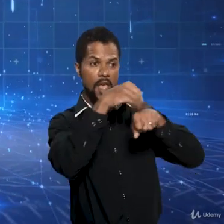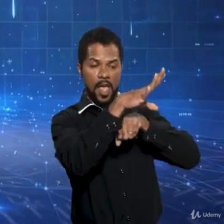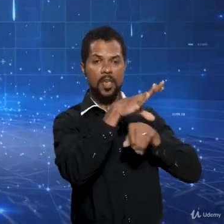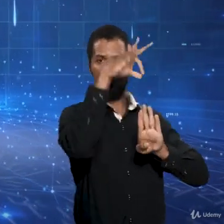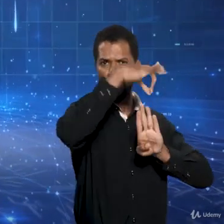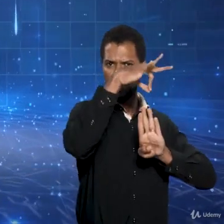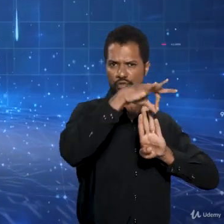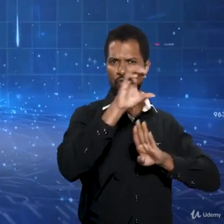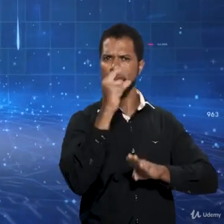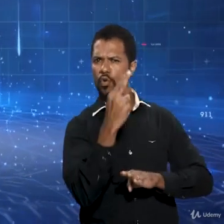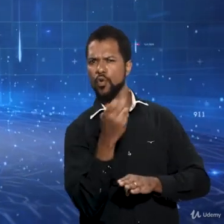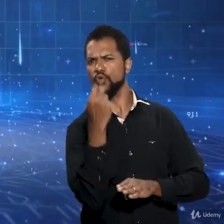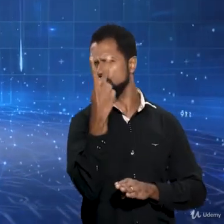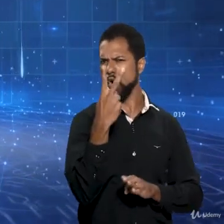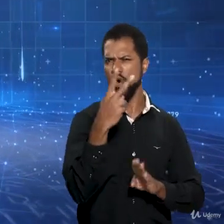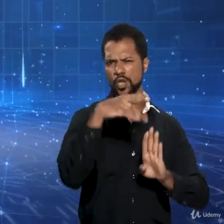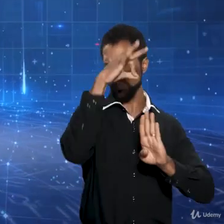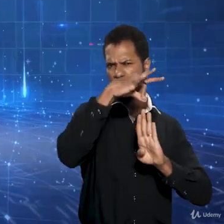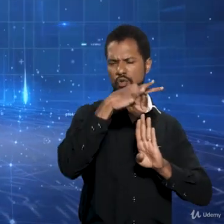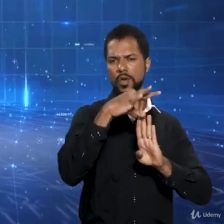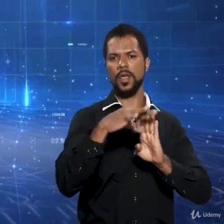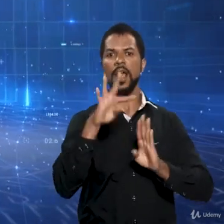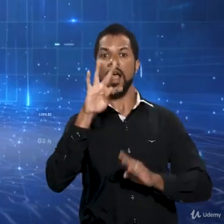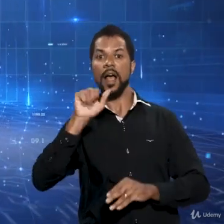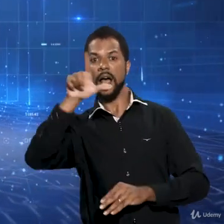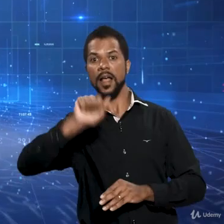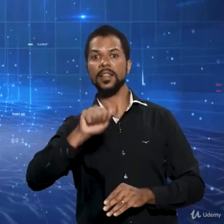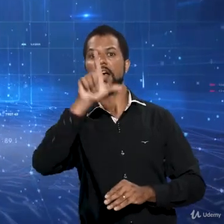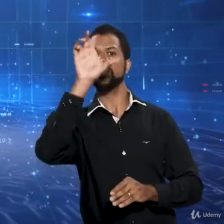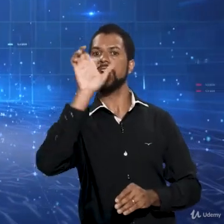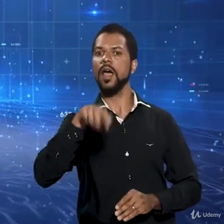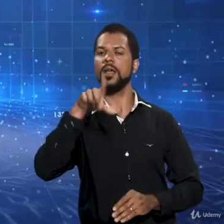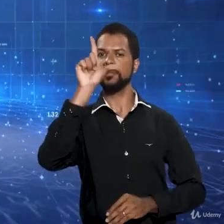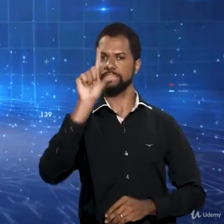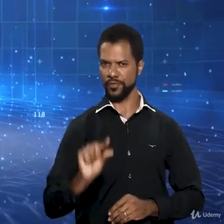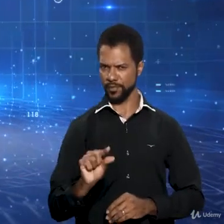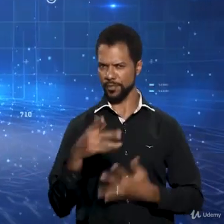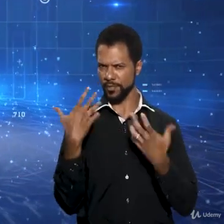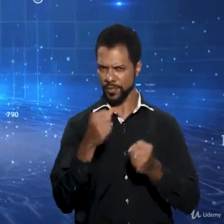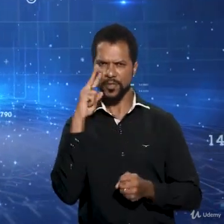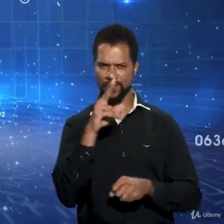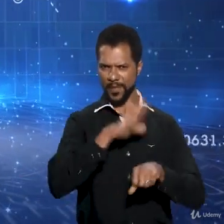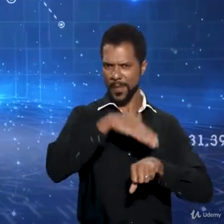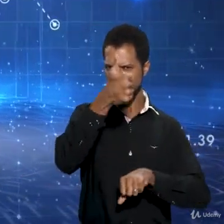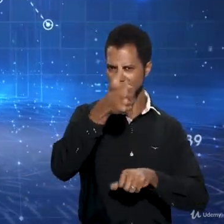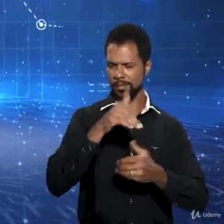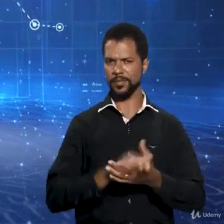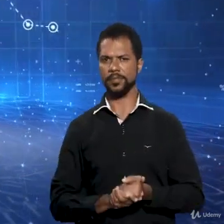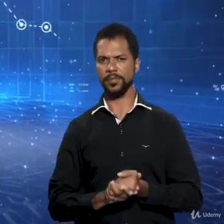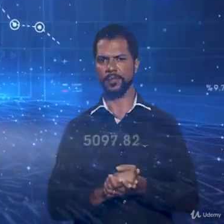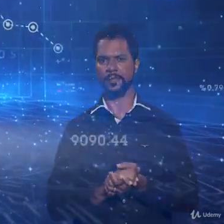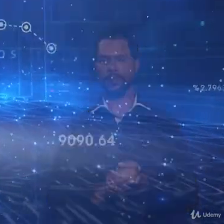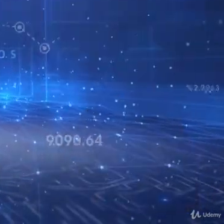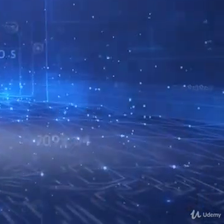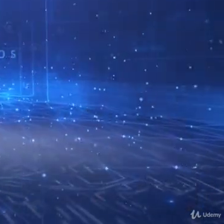2 Bitcoins or a fraction of these Bitcoins, their fees are really reduced. Let's practice this now.